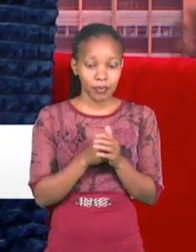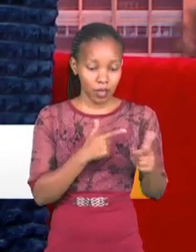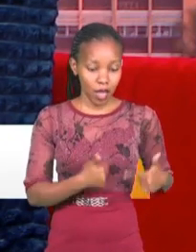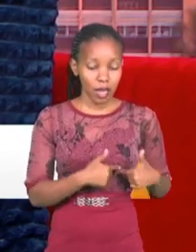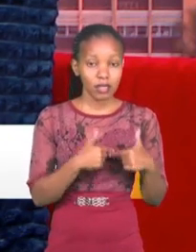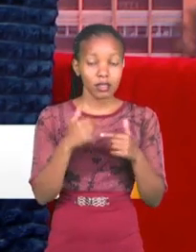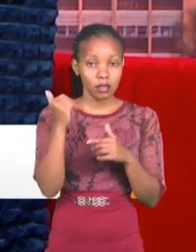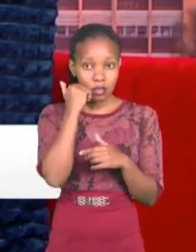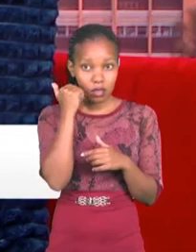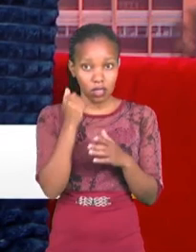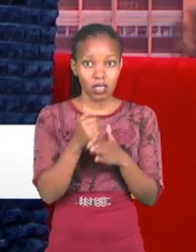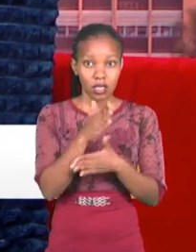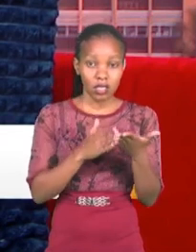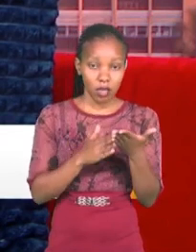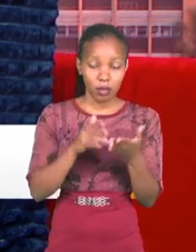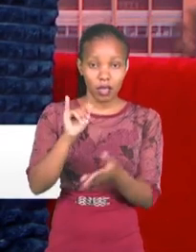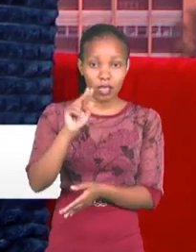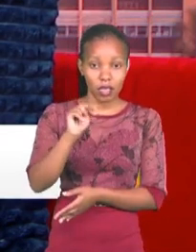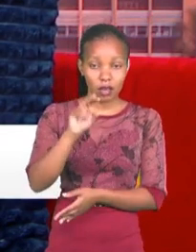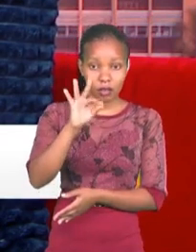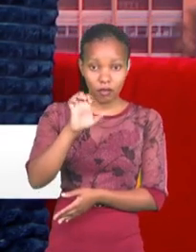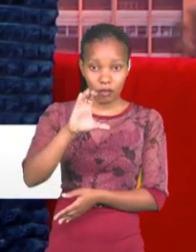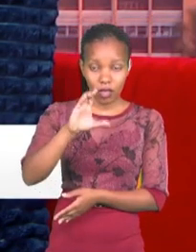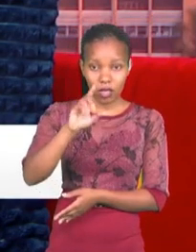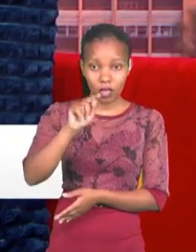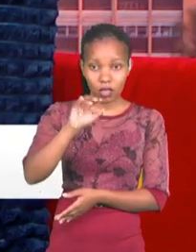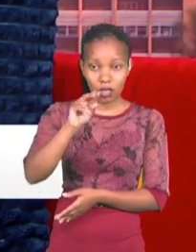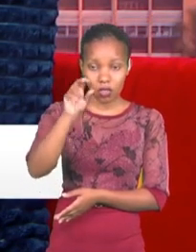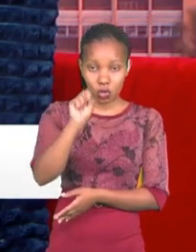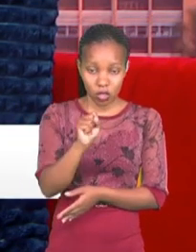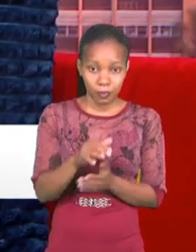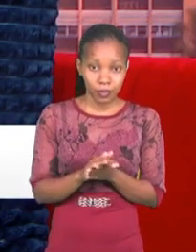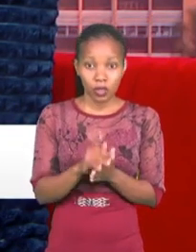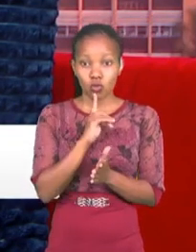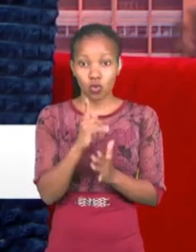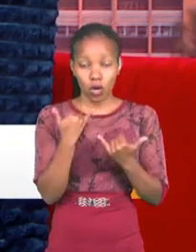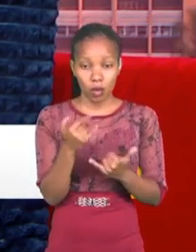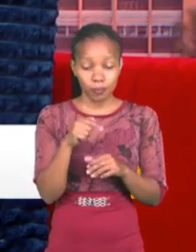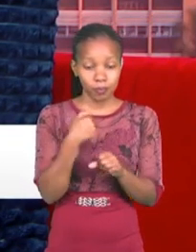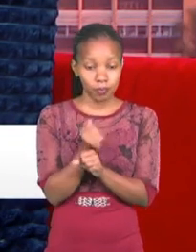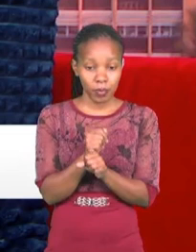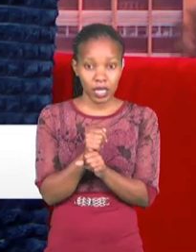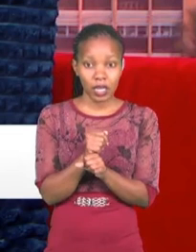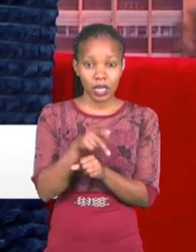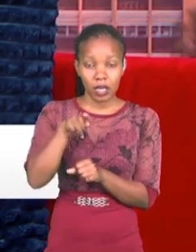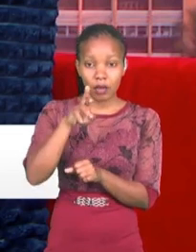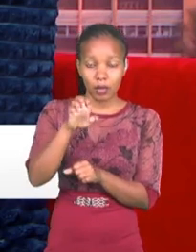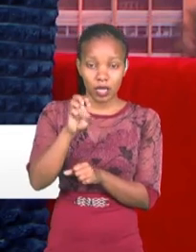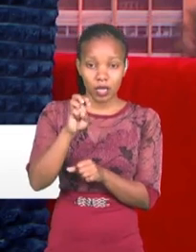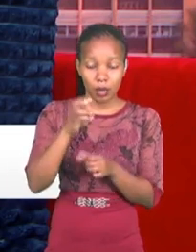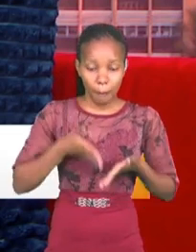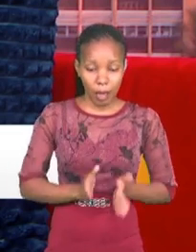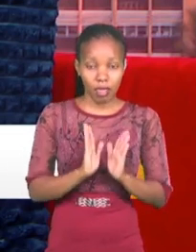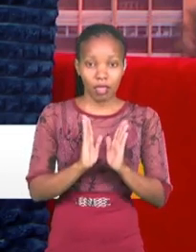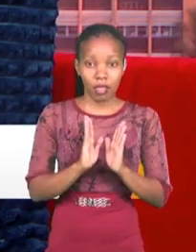diseases. Some infections, if there is an antenatal period, these also lead to premature